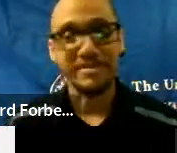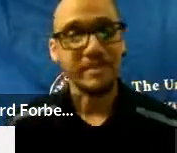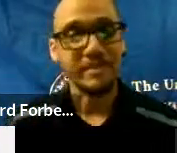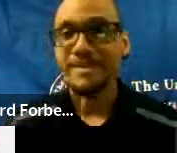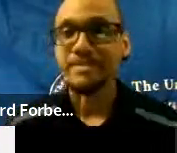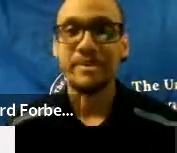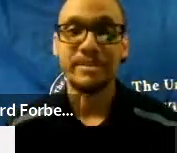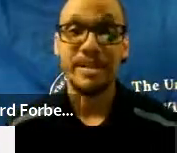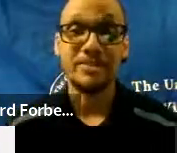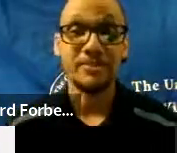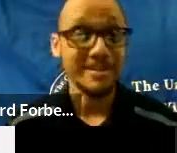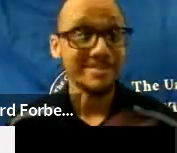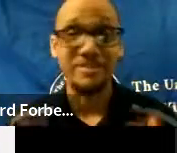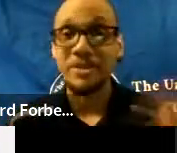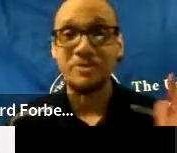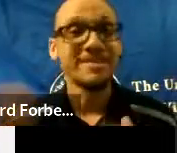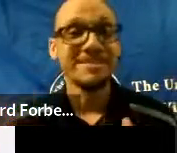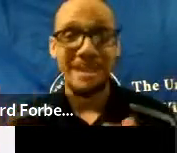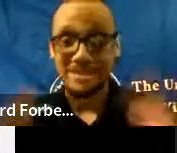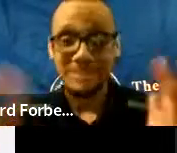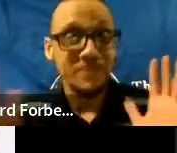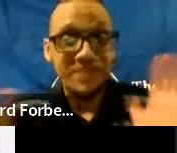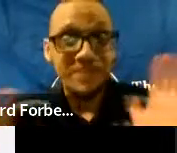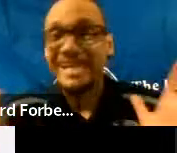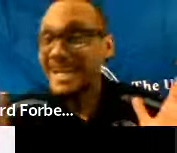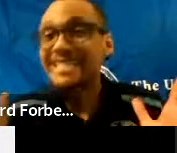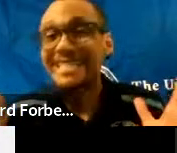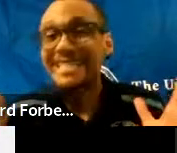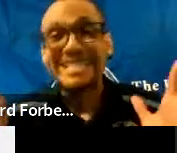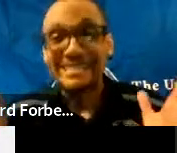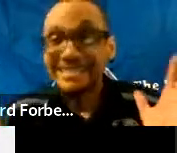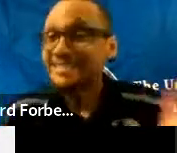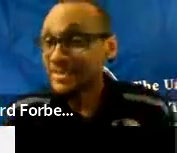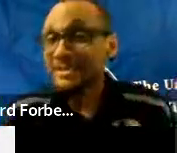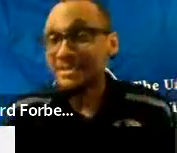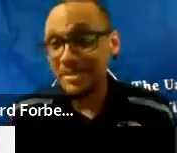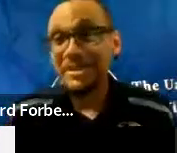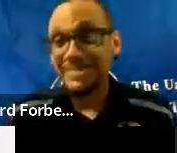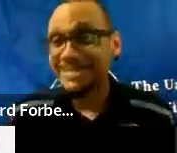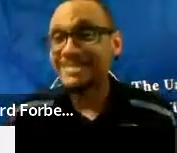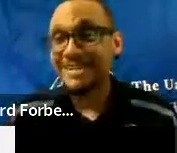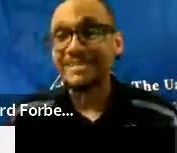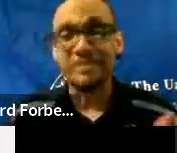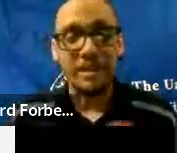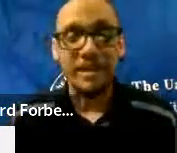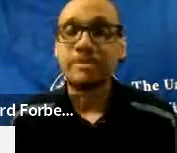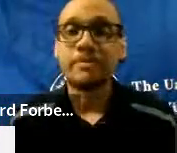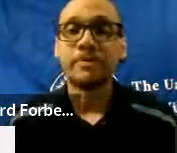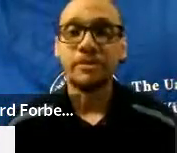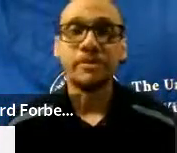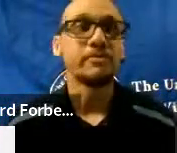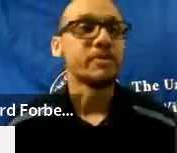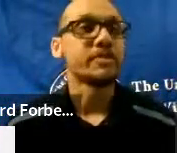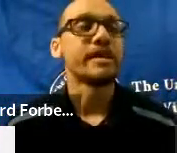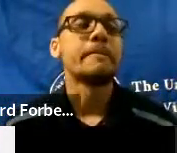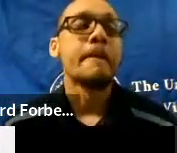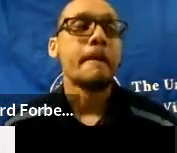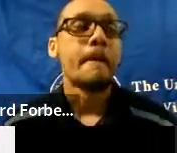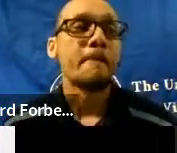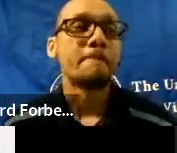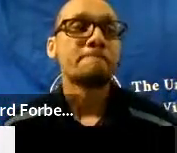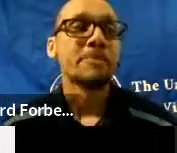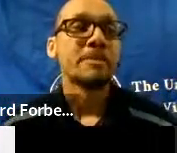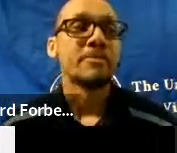the window by the time I got to middle and high school. And I see people shaking heads. You can attest to that. A lot of people agree with